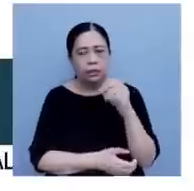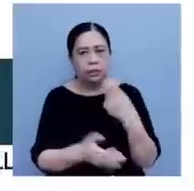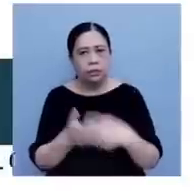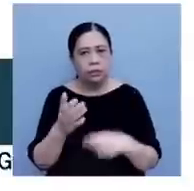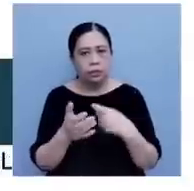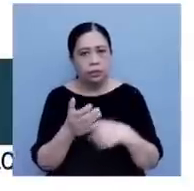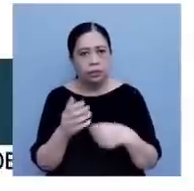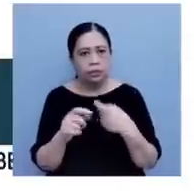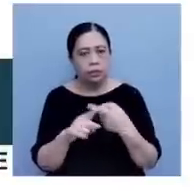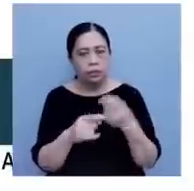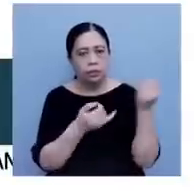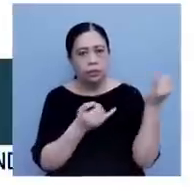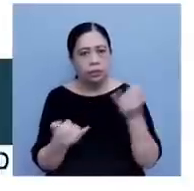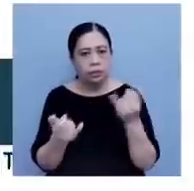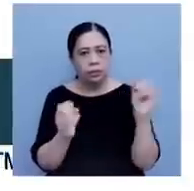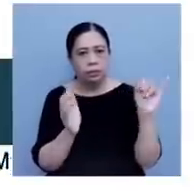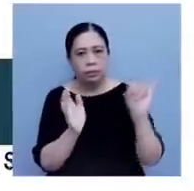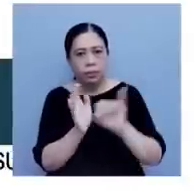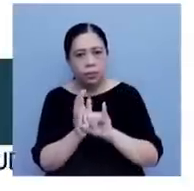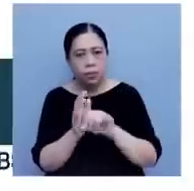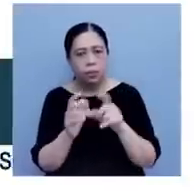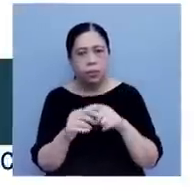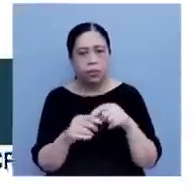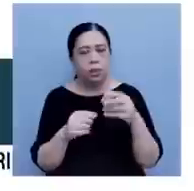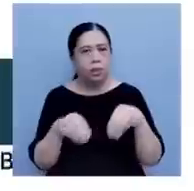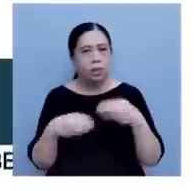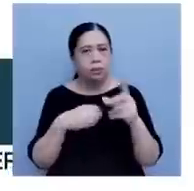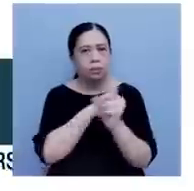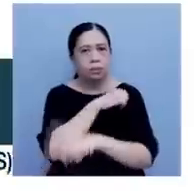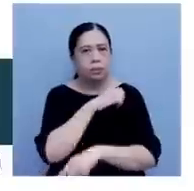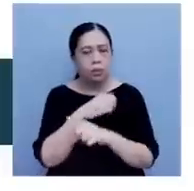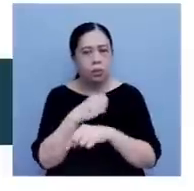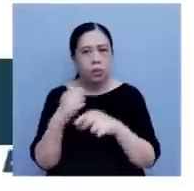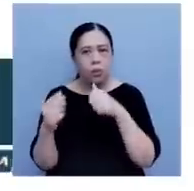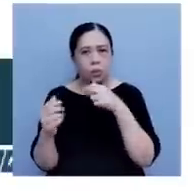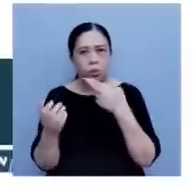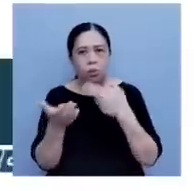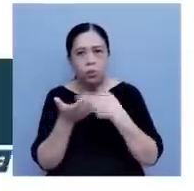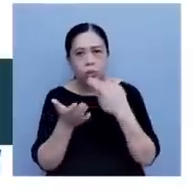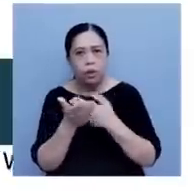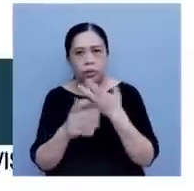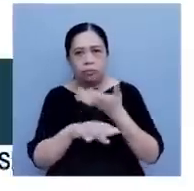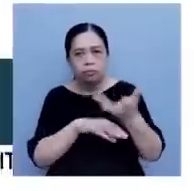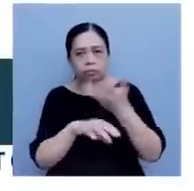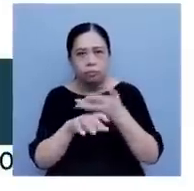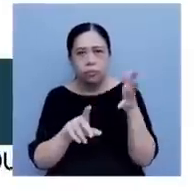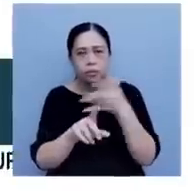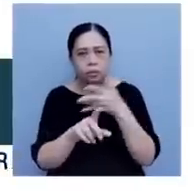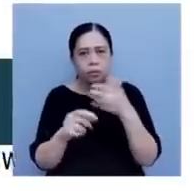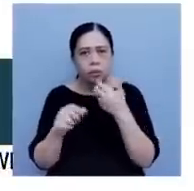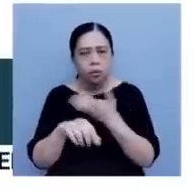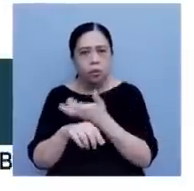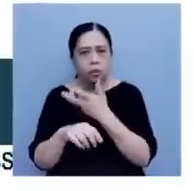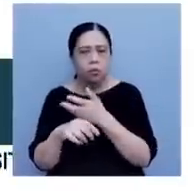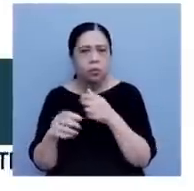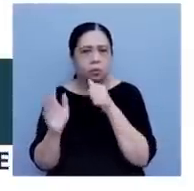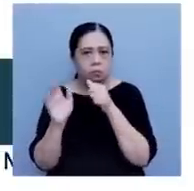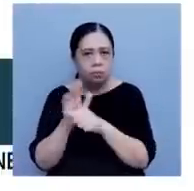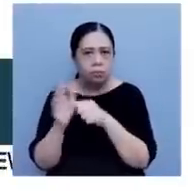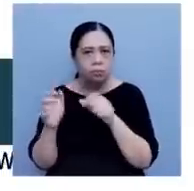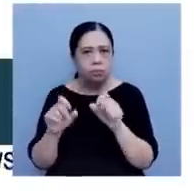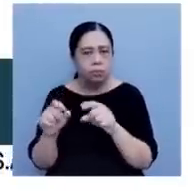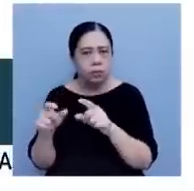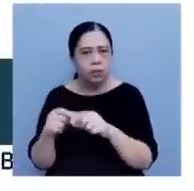imports, and prescribe penalties for acts of rice economic sabotage. Which sector, Congresswoman, will